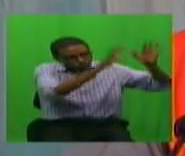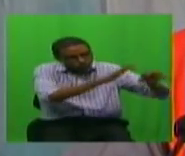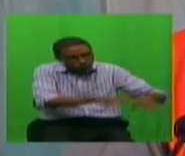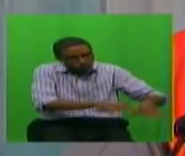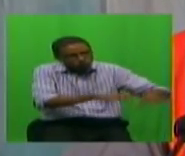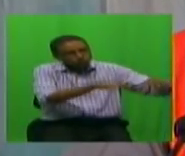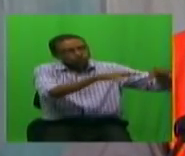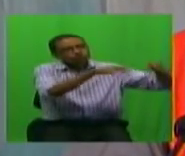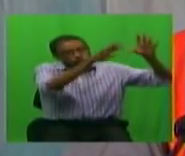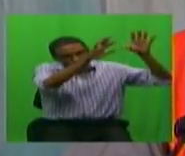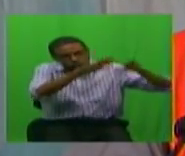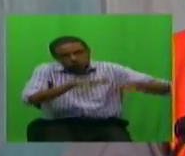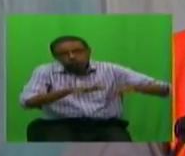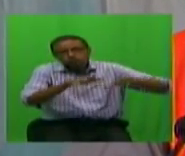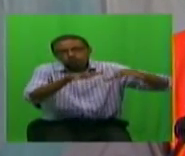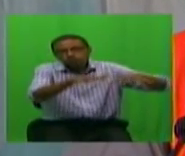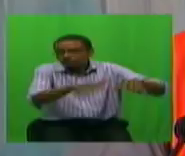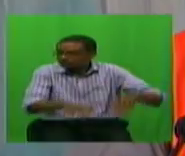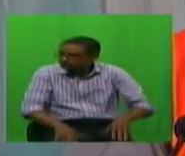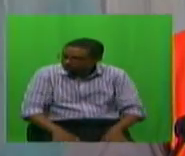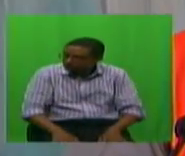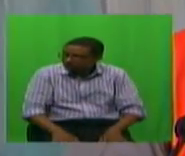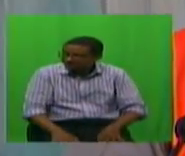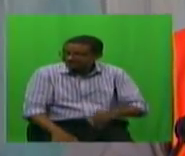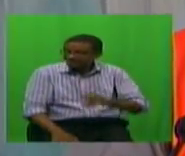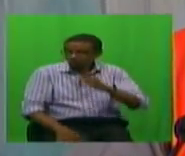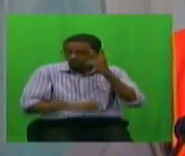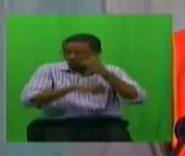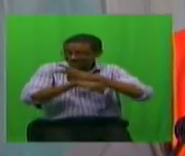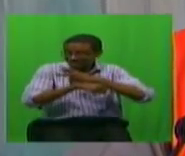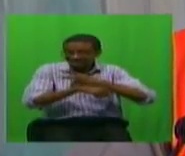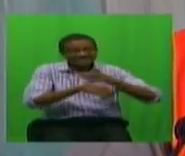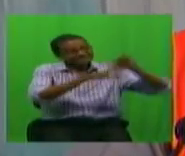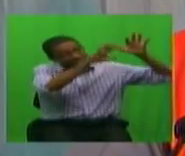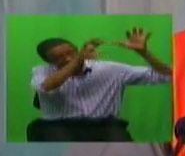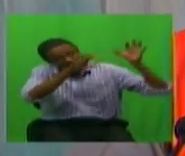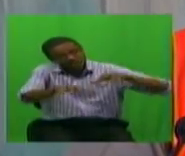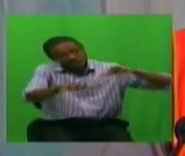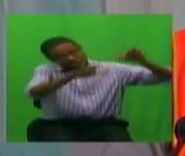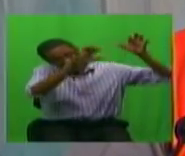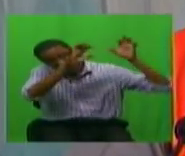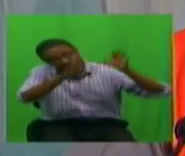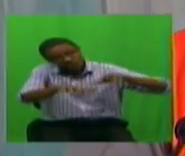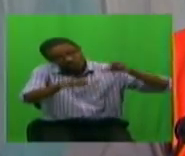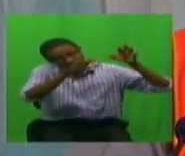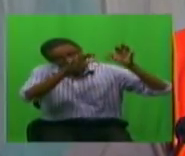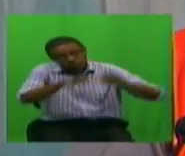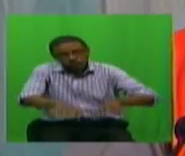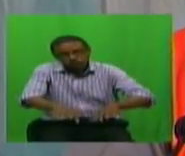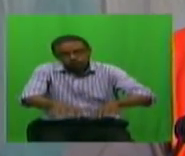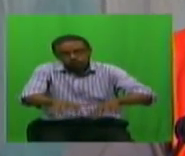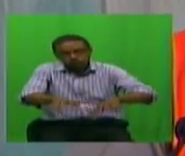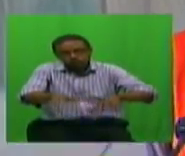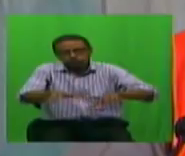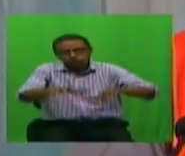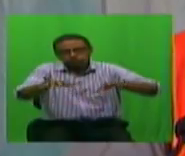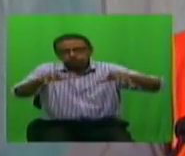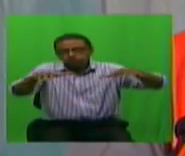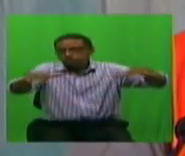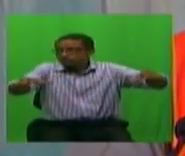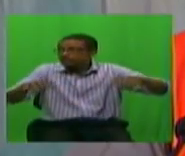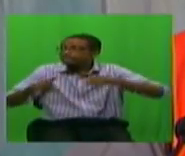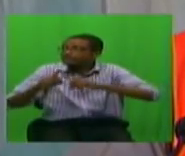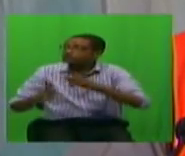rain and that disaster, within 2 days, the water have receded. What that says is that our